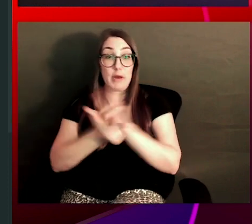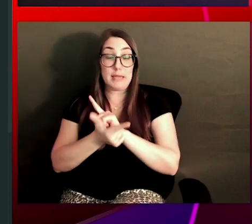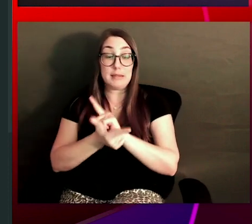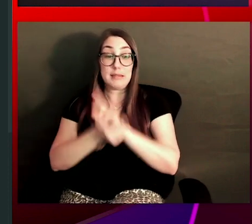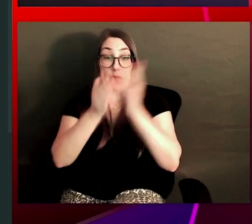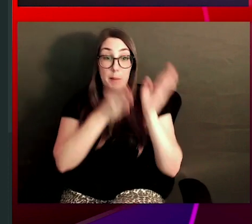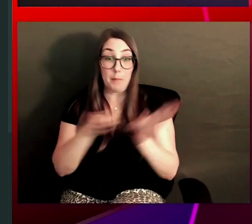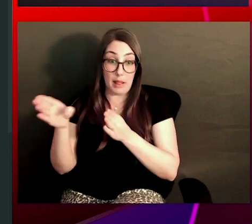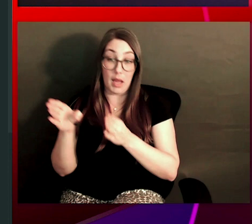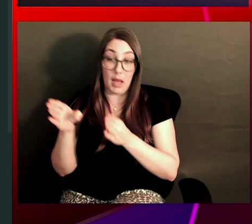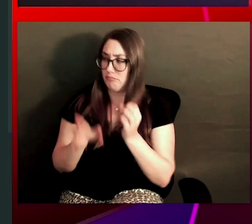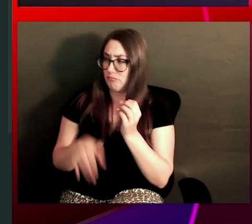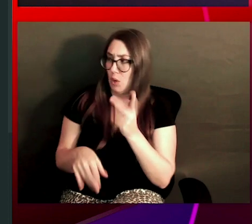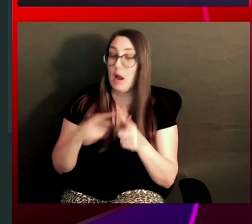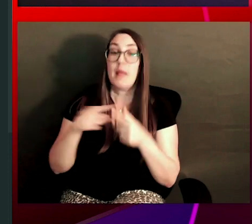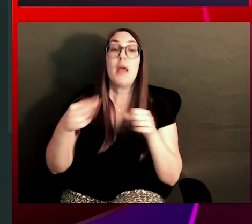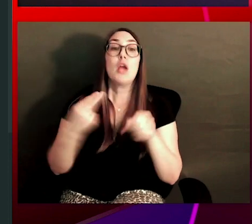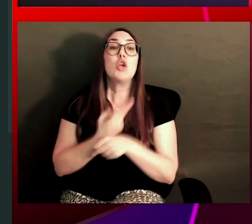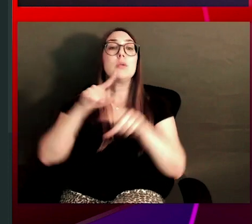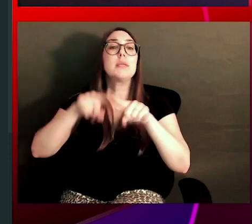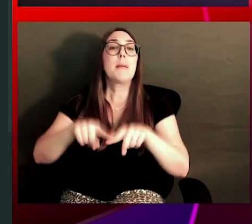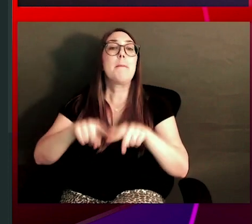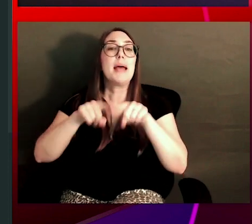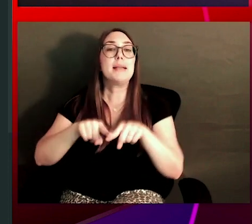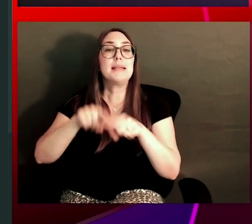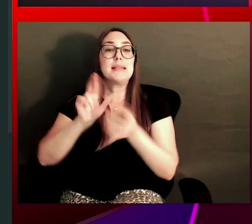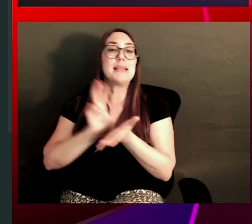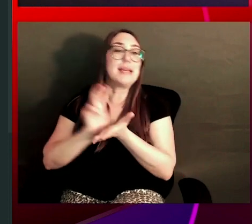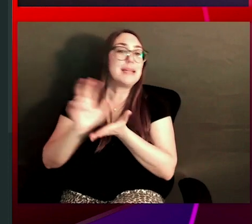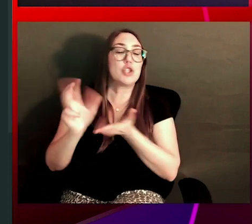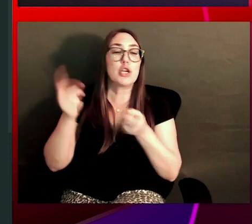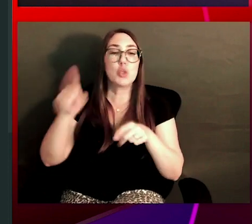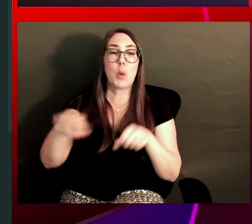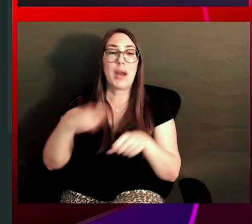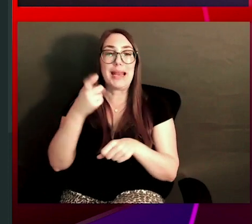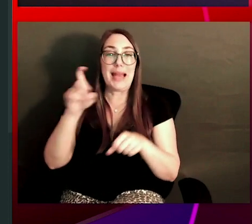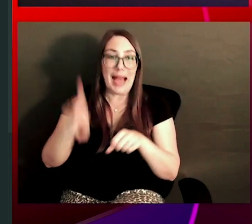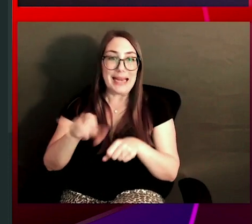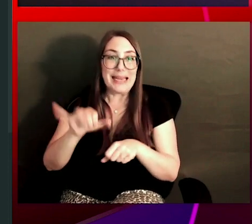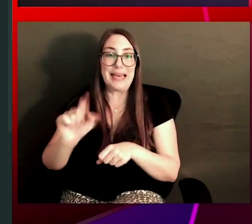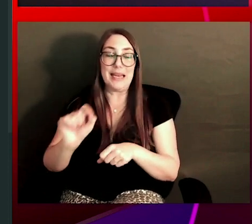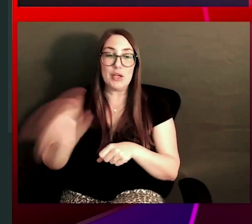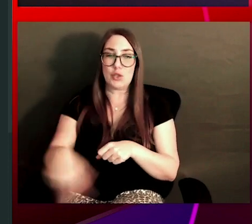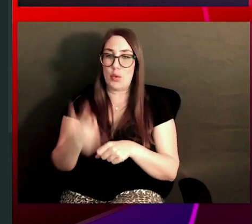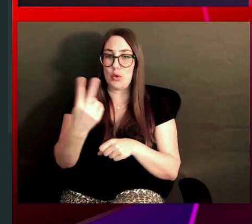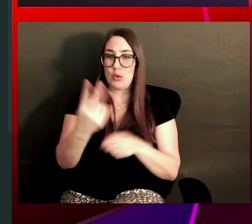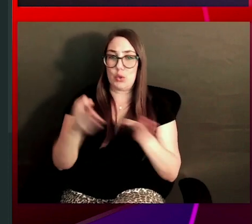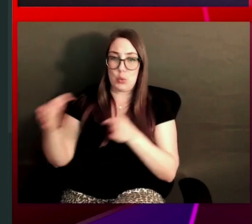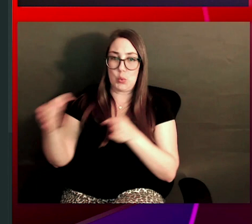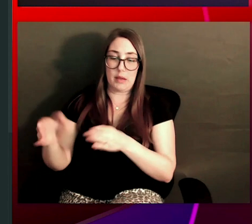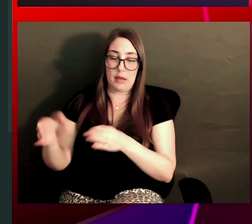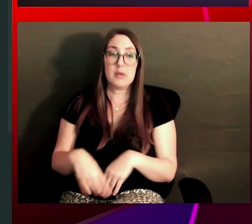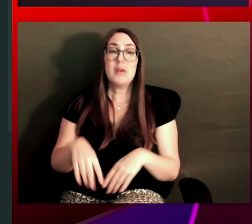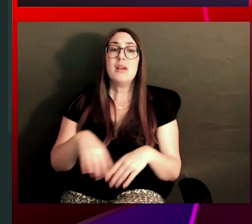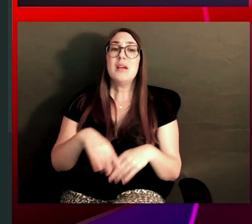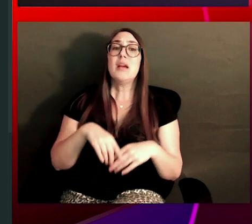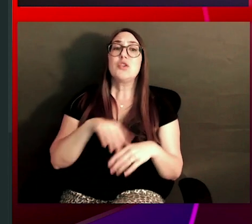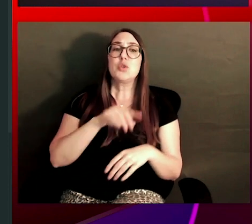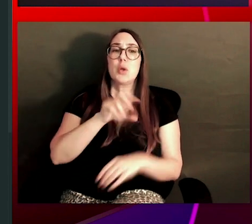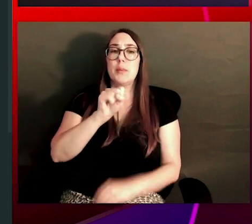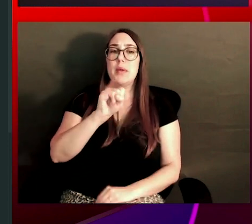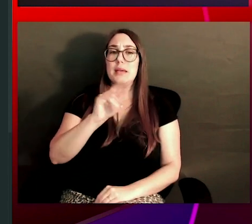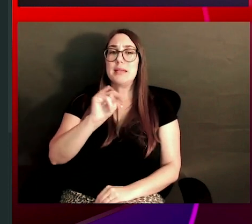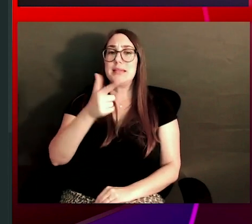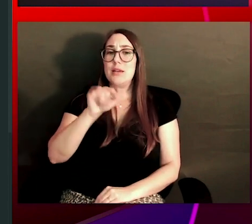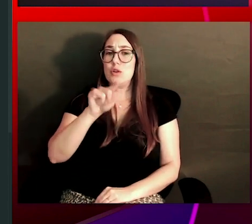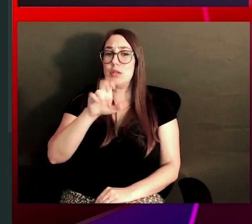use dependency injection to add it to my Lambda function when I need it. Right. Okay? So there are two ways we can do this. This is going to be a singleton object. So this is one way to do it,